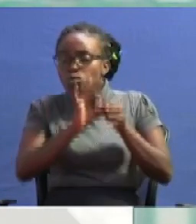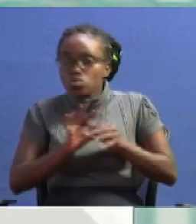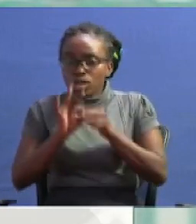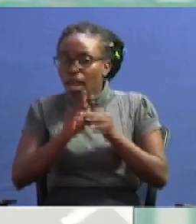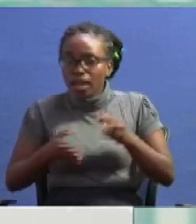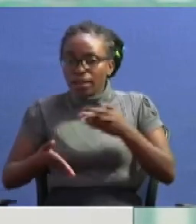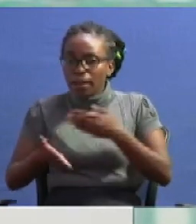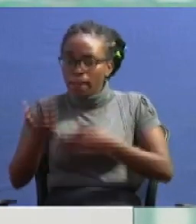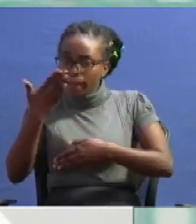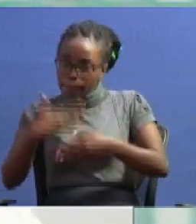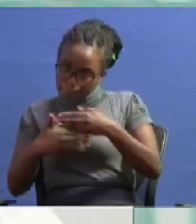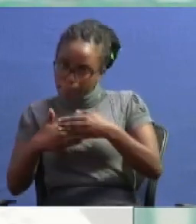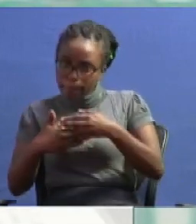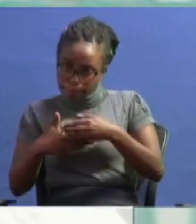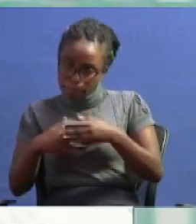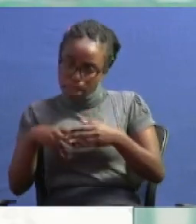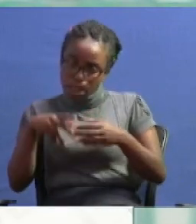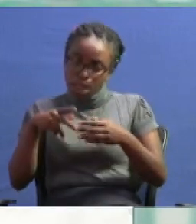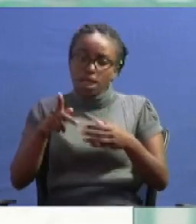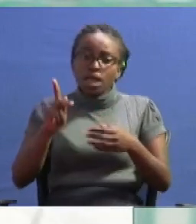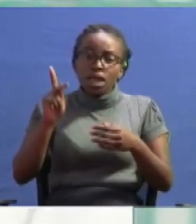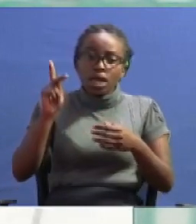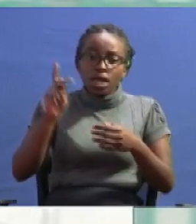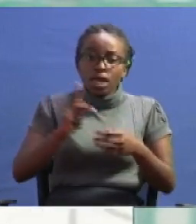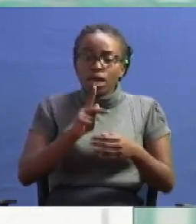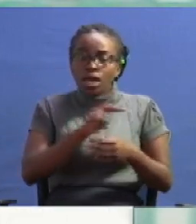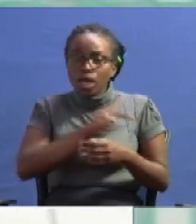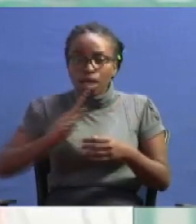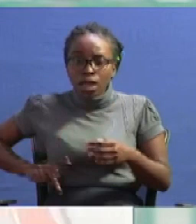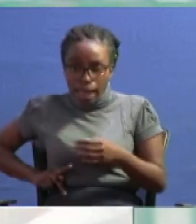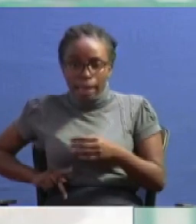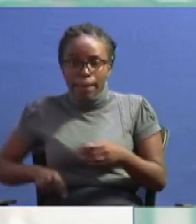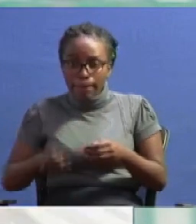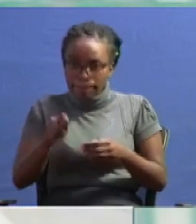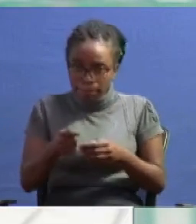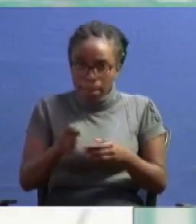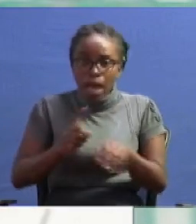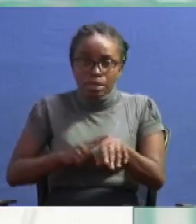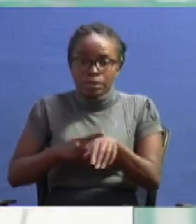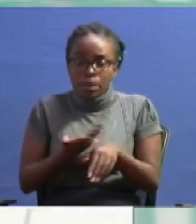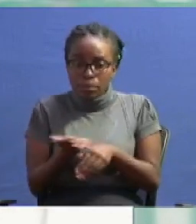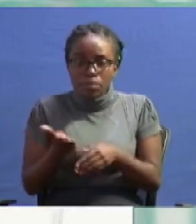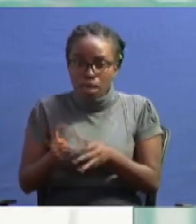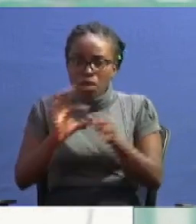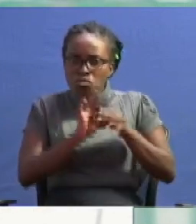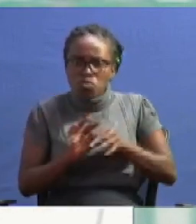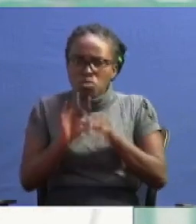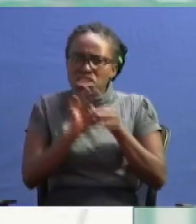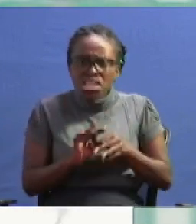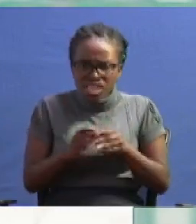kingpin. So if Gachagua is able to convince them that they have a common enemy, they might unite again and have another